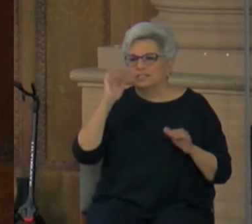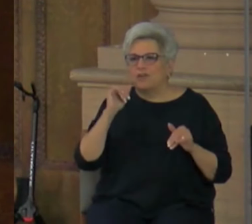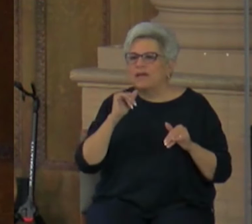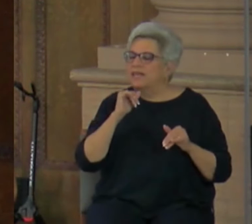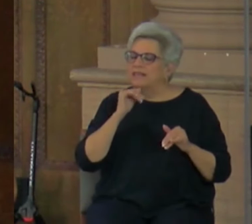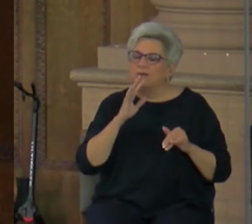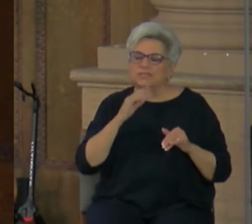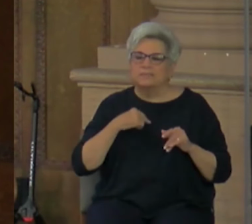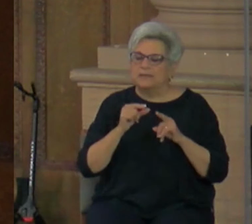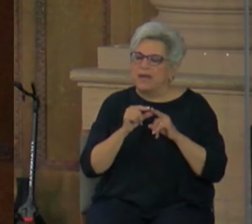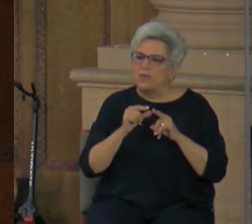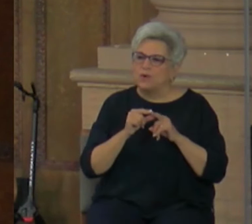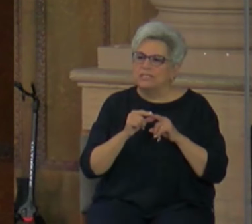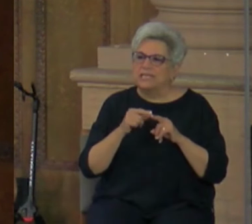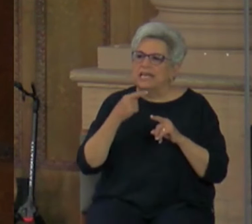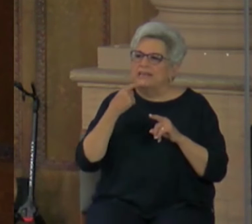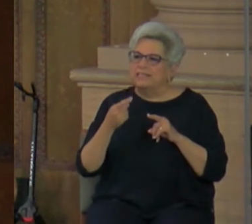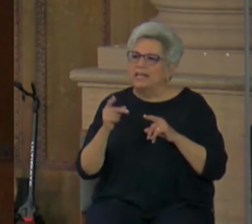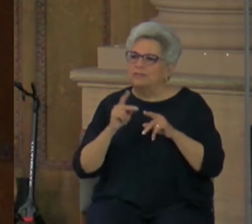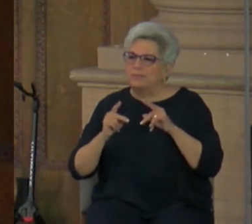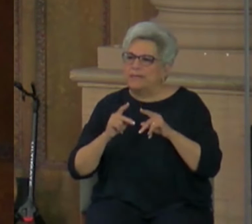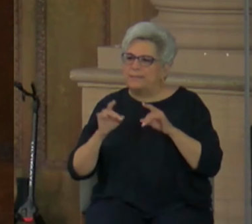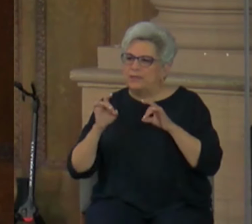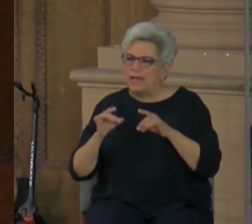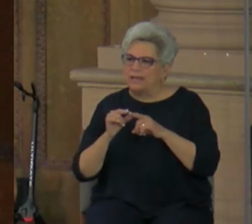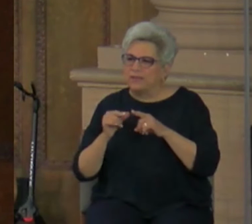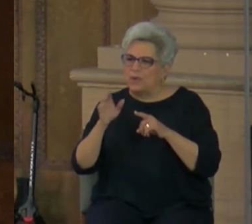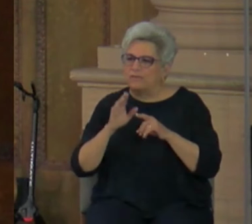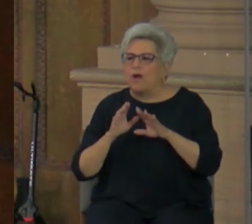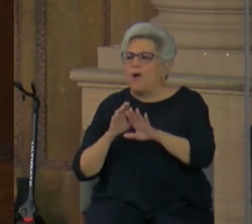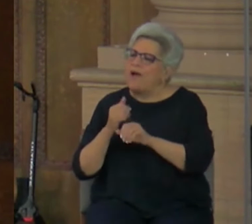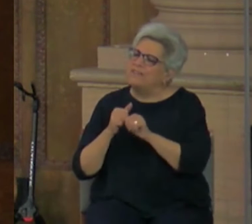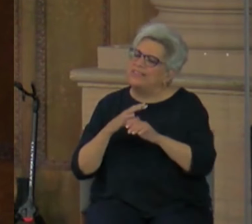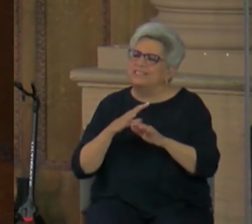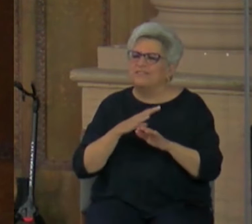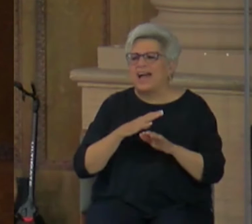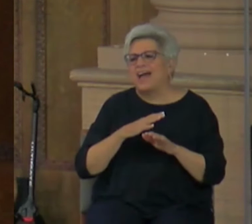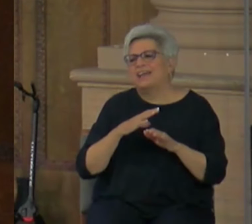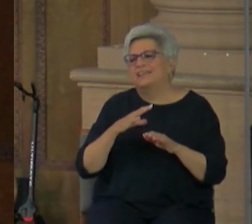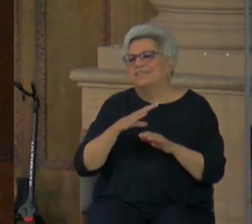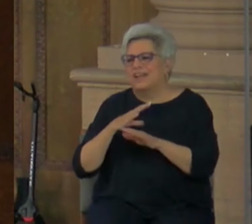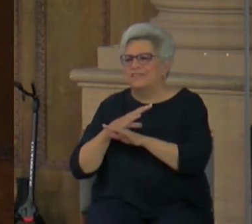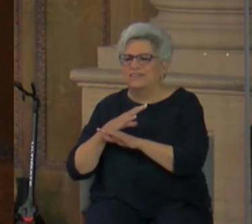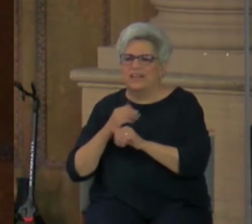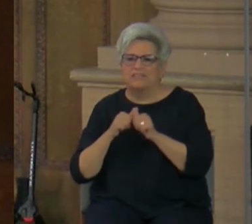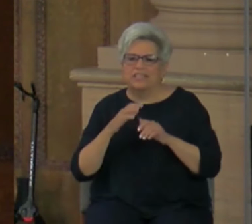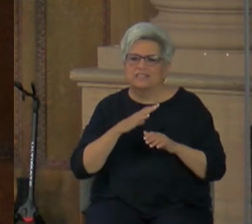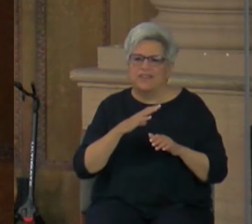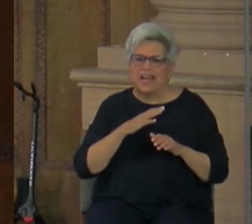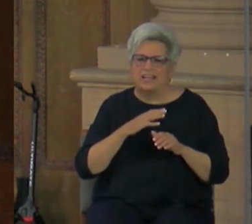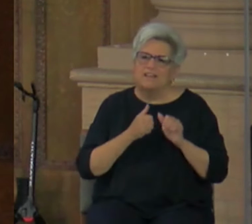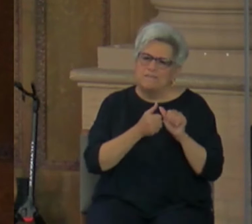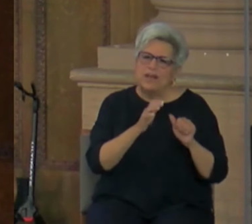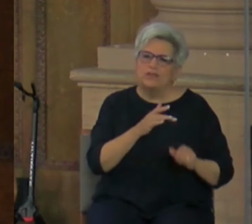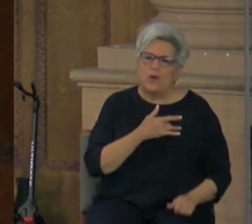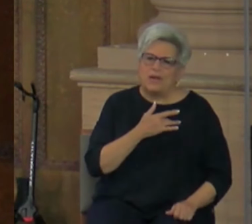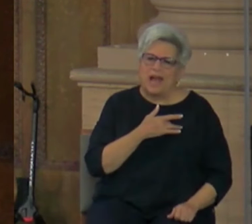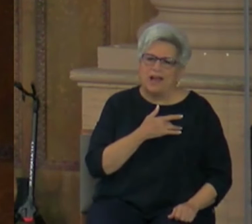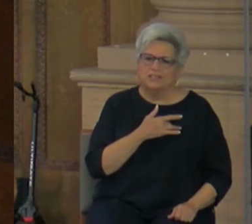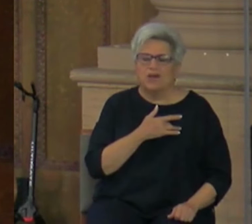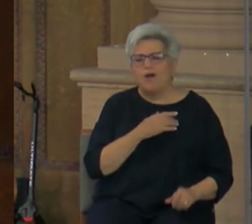say continually to those who despise the word of the Lord, it shall be well with you. And to everyone who stubbornly follows his own heart, they say,